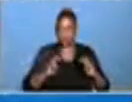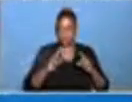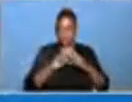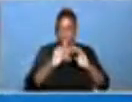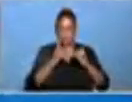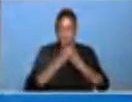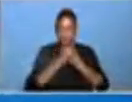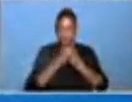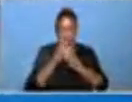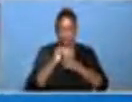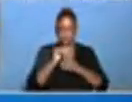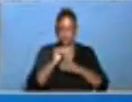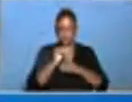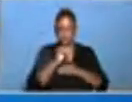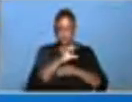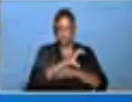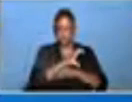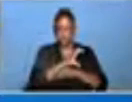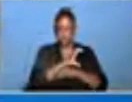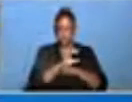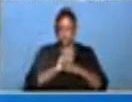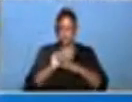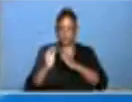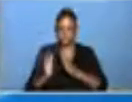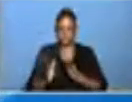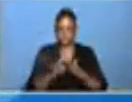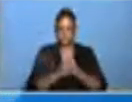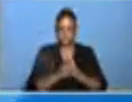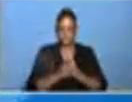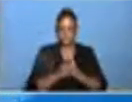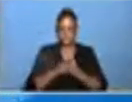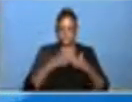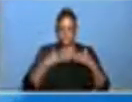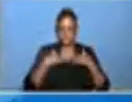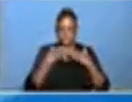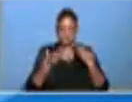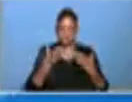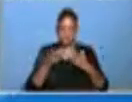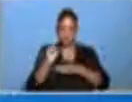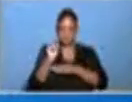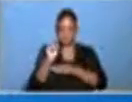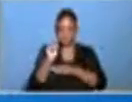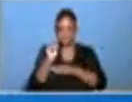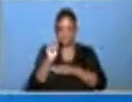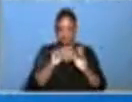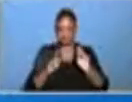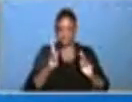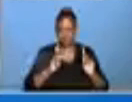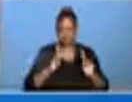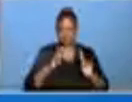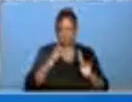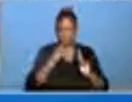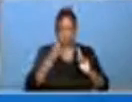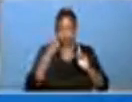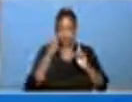department by the commissioner. It also establishes a parole board consisting of 20 members appointed by the governor, which will meet